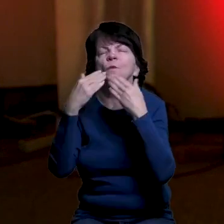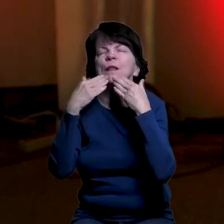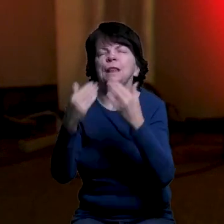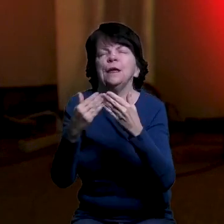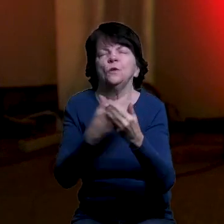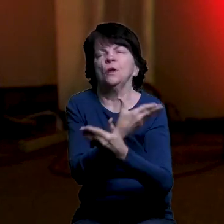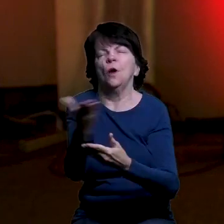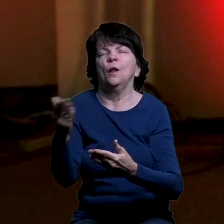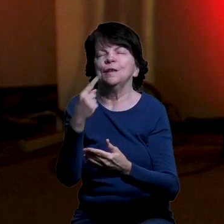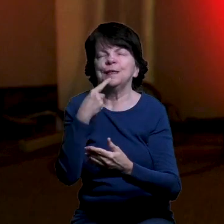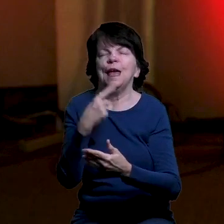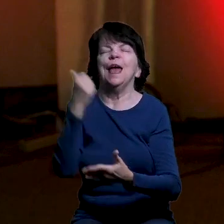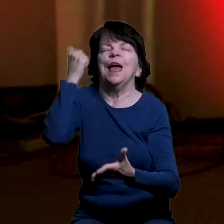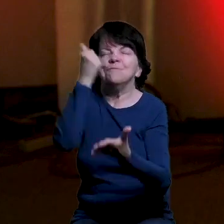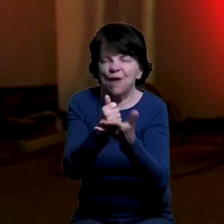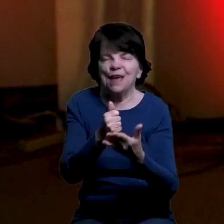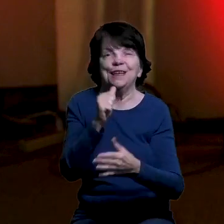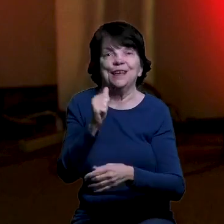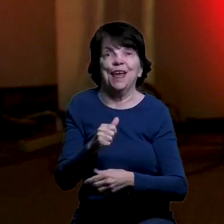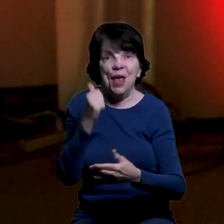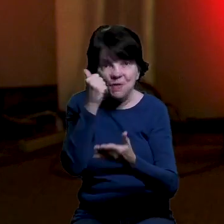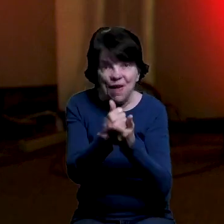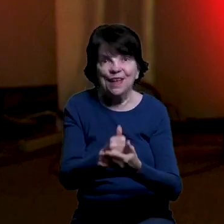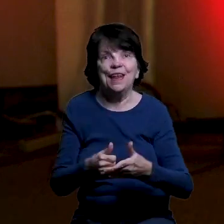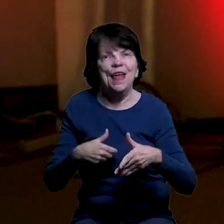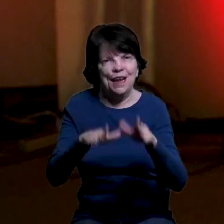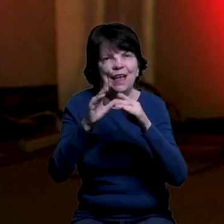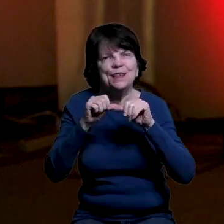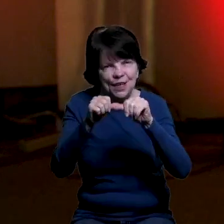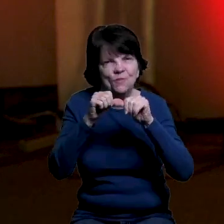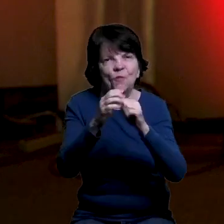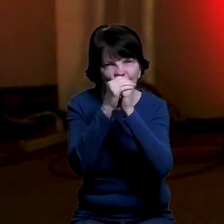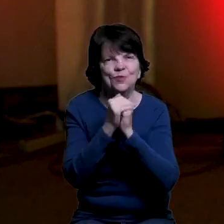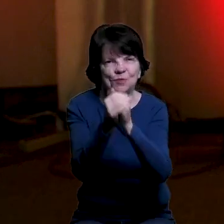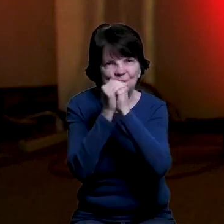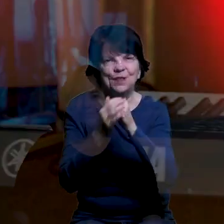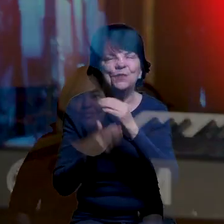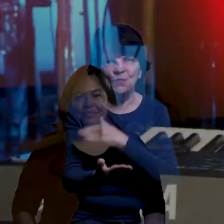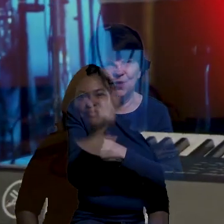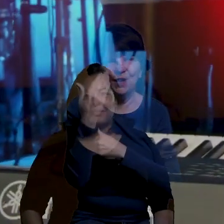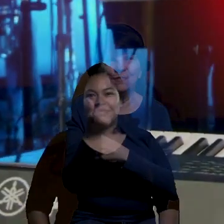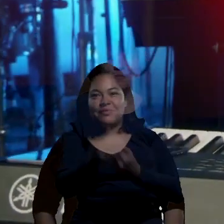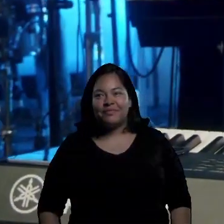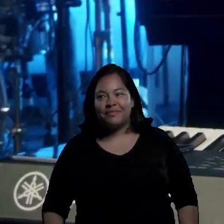us say, amen, church, amen. Let's keep worshiping this morning.